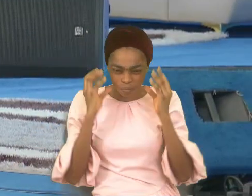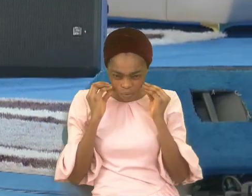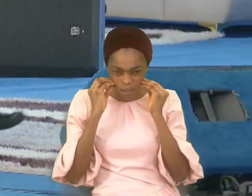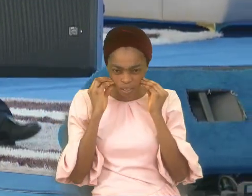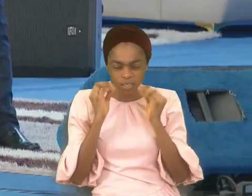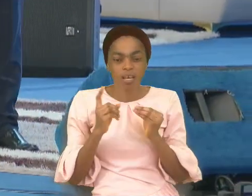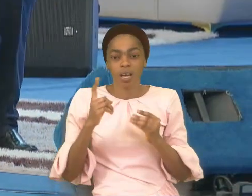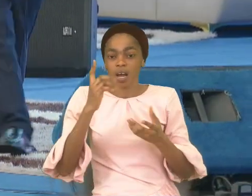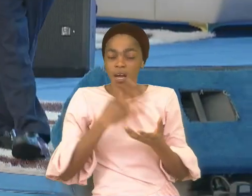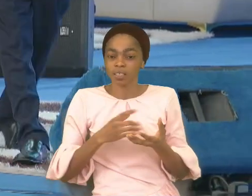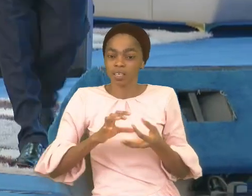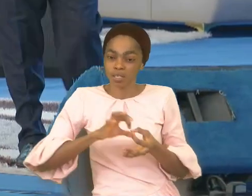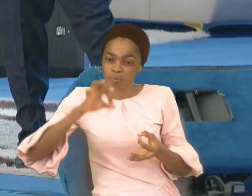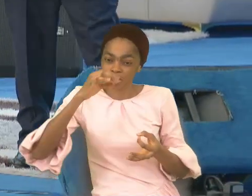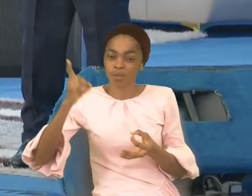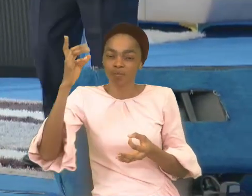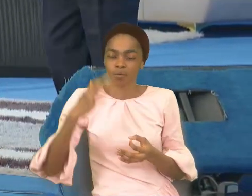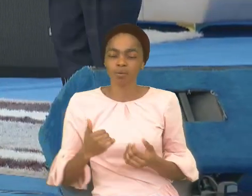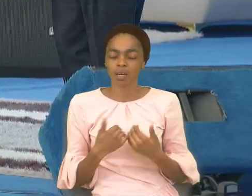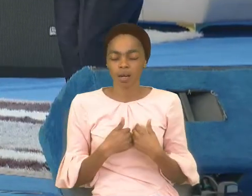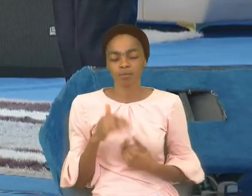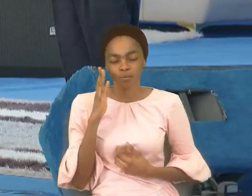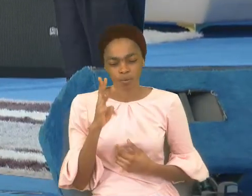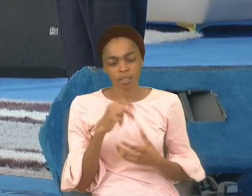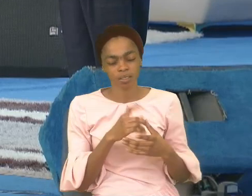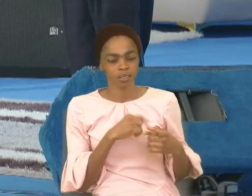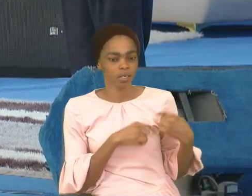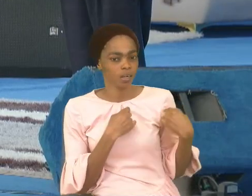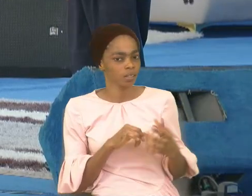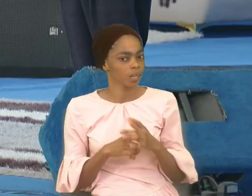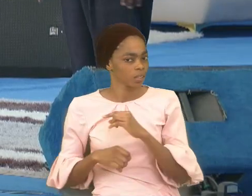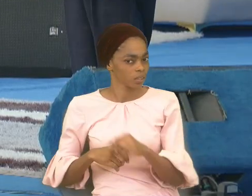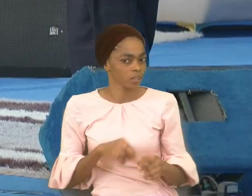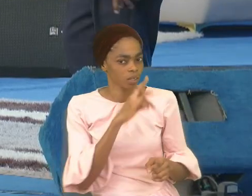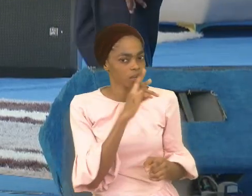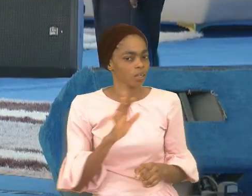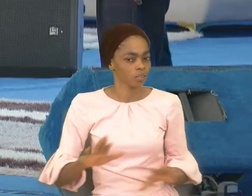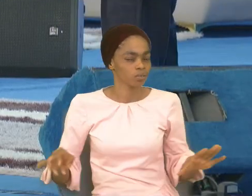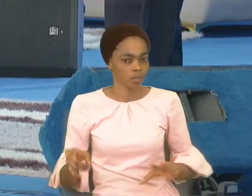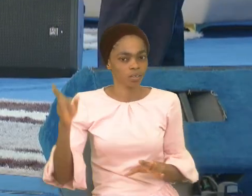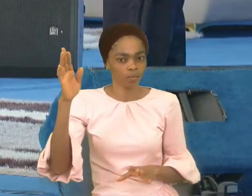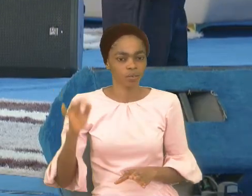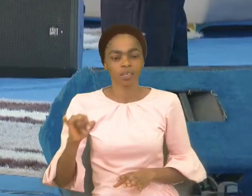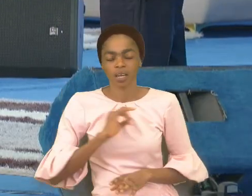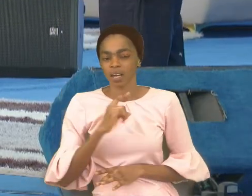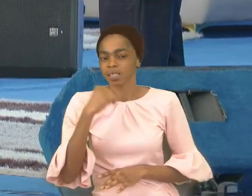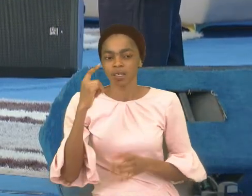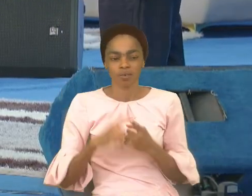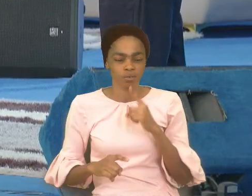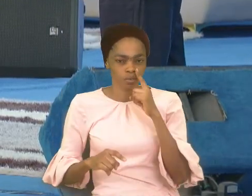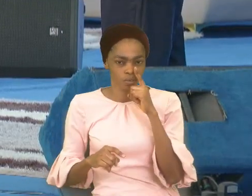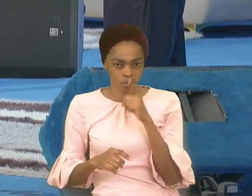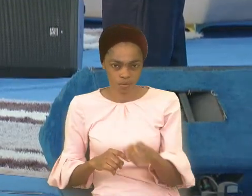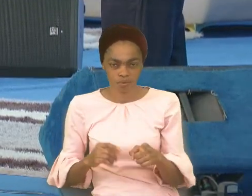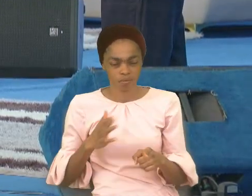I say unto you, my friends, be not afraid of them that